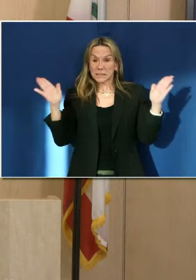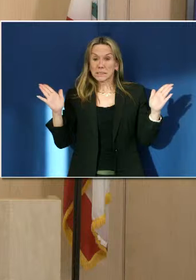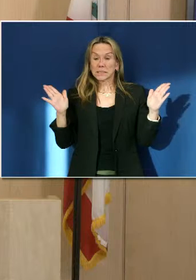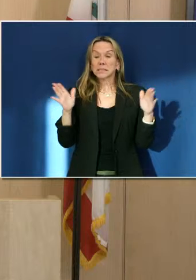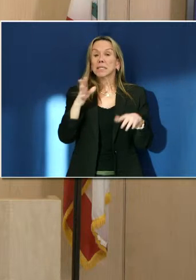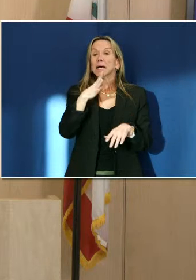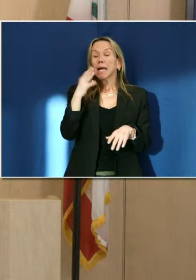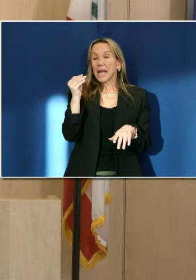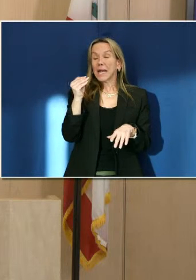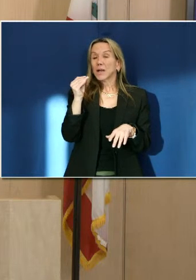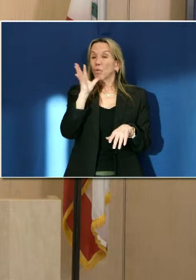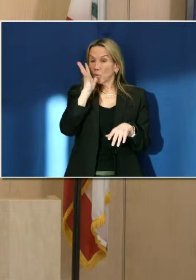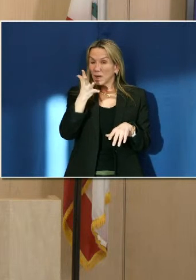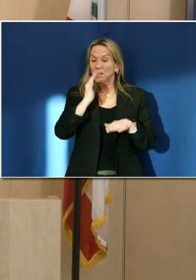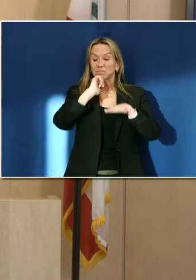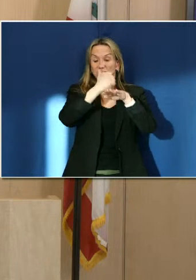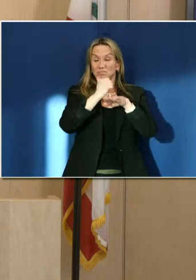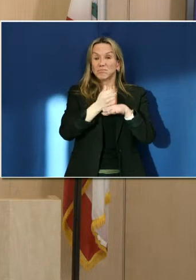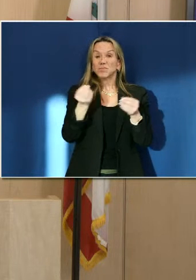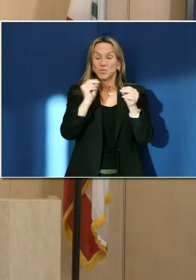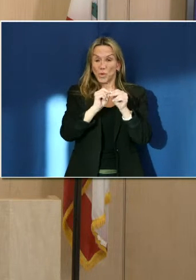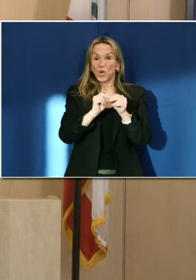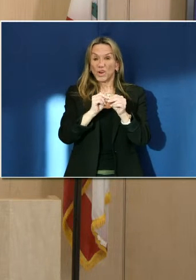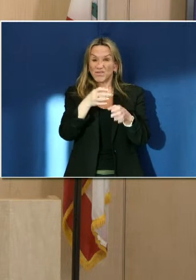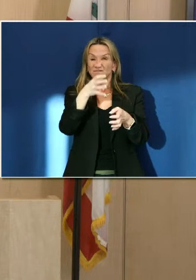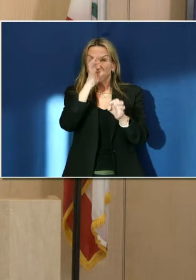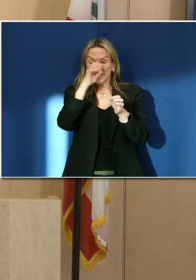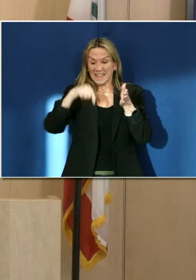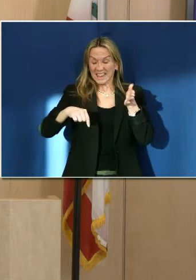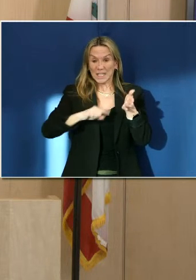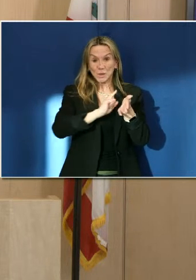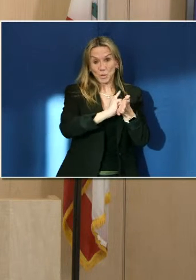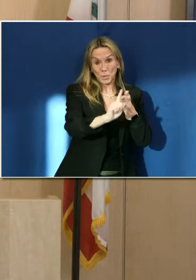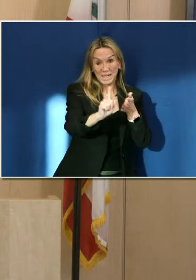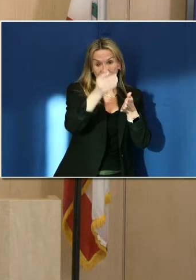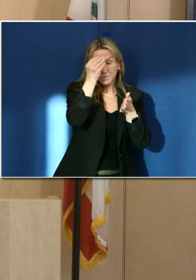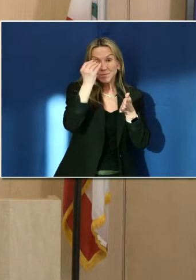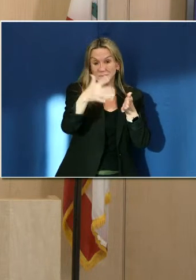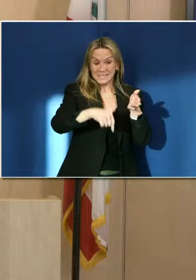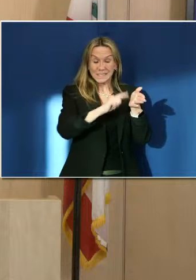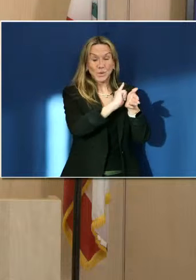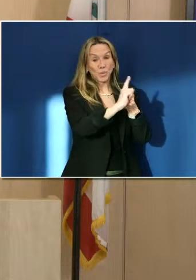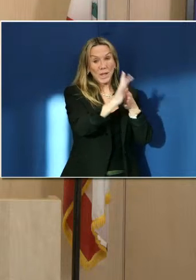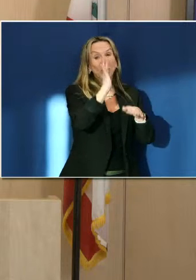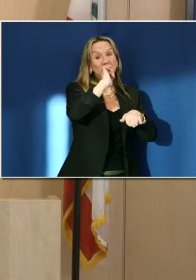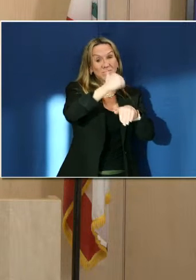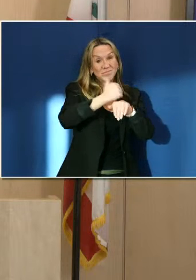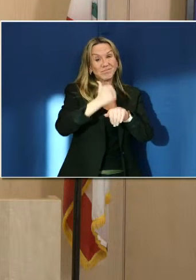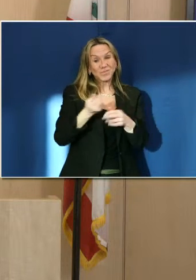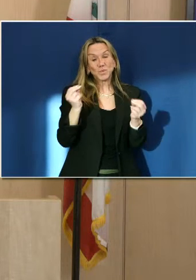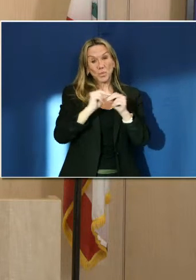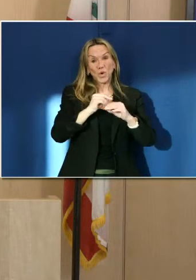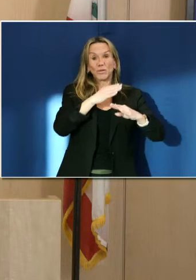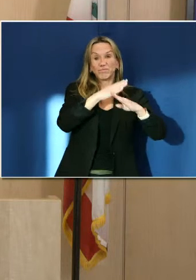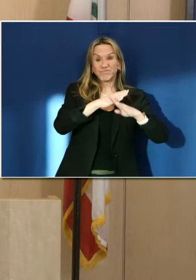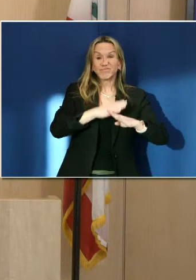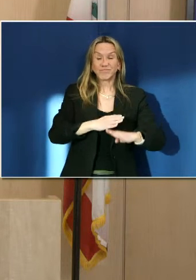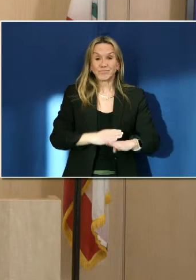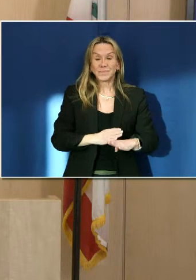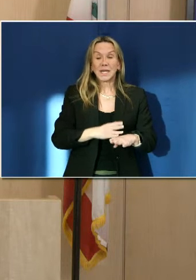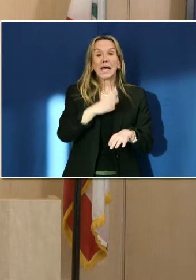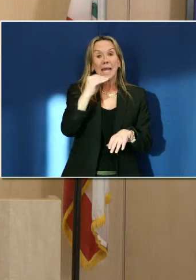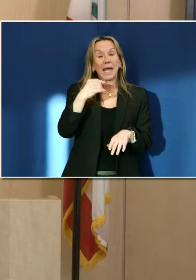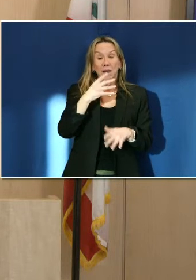further restrictions coming this week. So, and then we will follow the guidance that